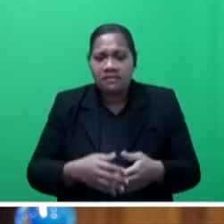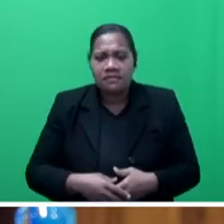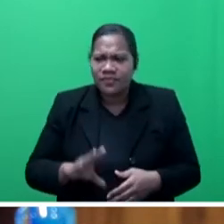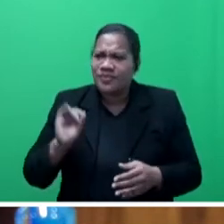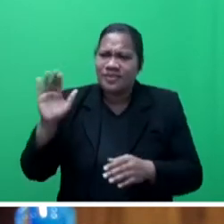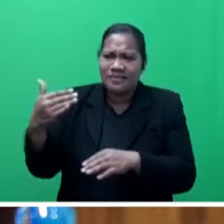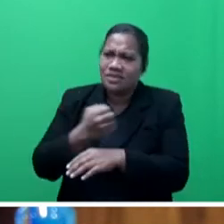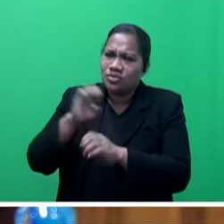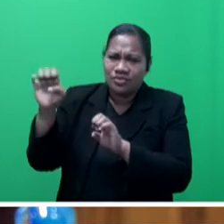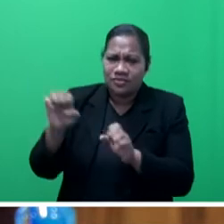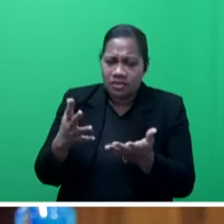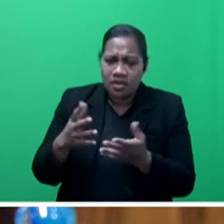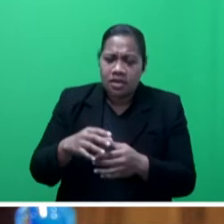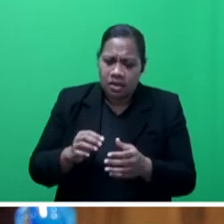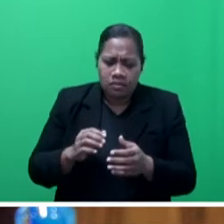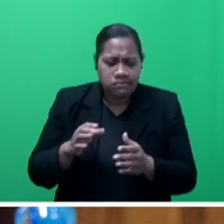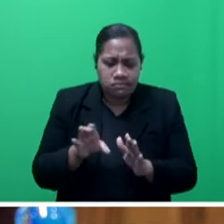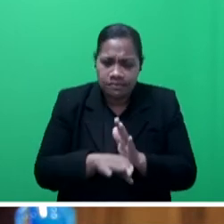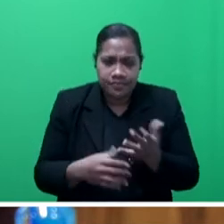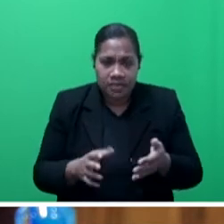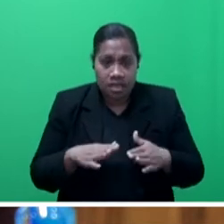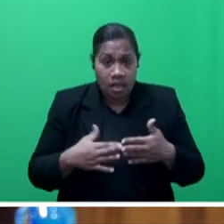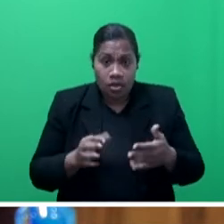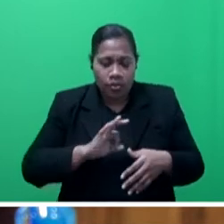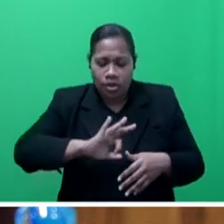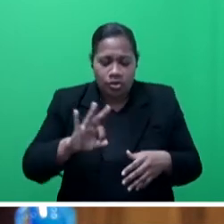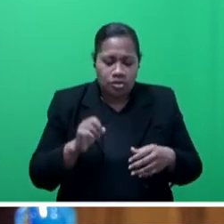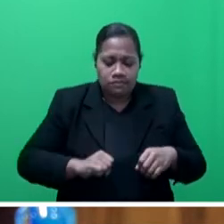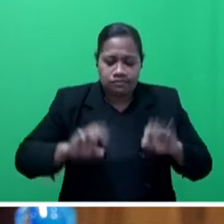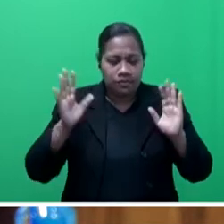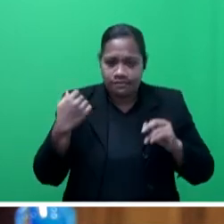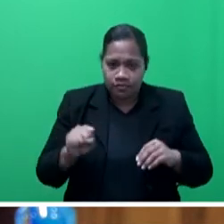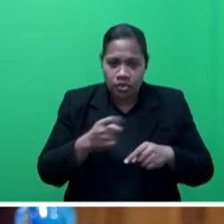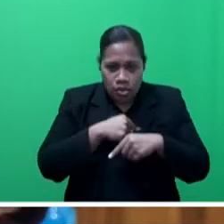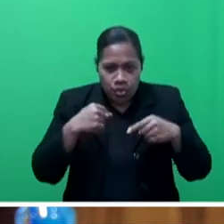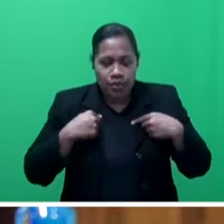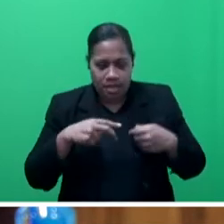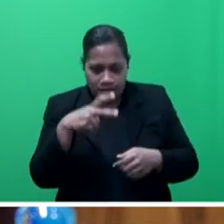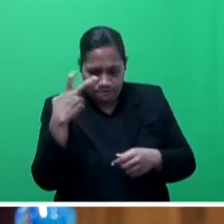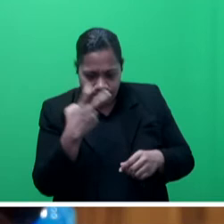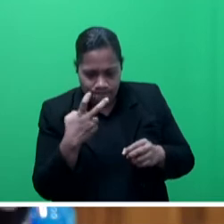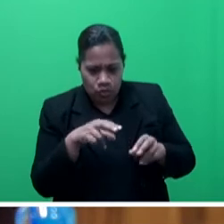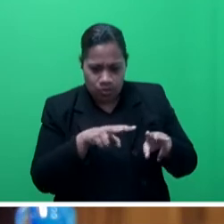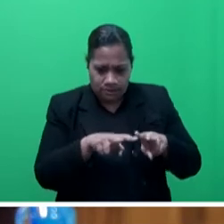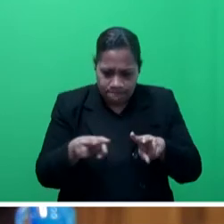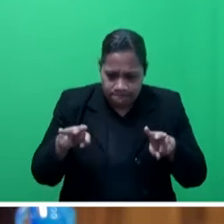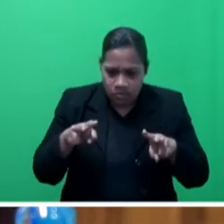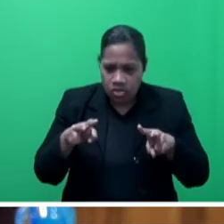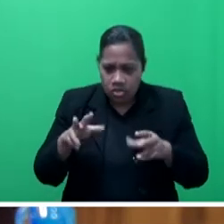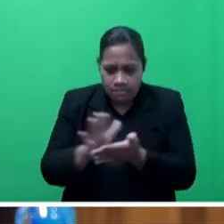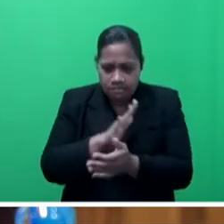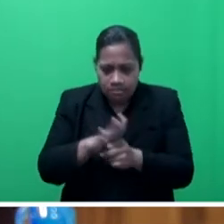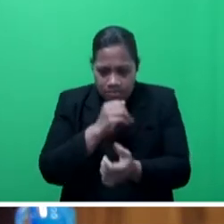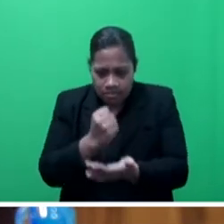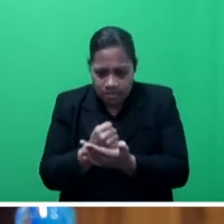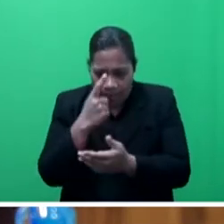We haven't put our guards down. We are on the ground ensuring that we continue to get people motivated in terms